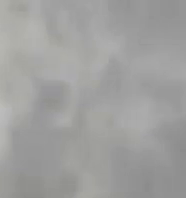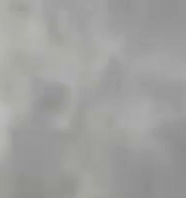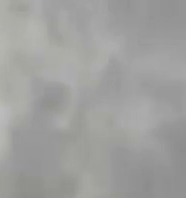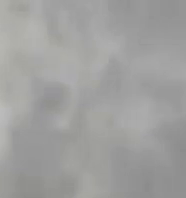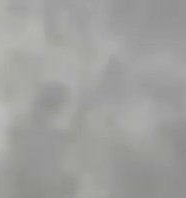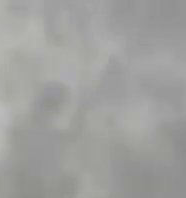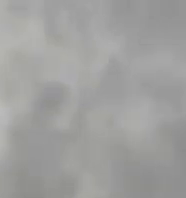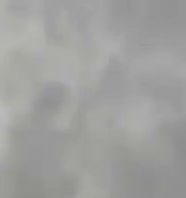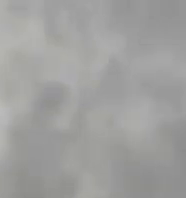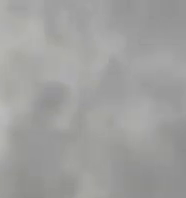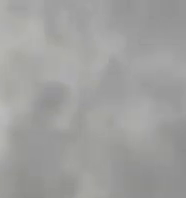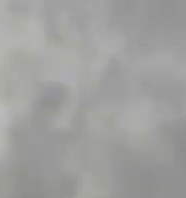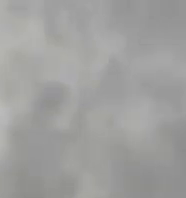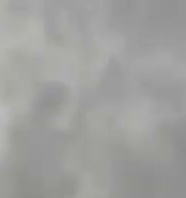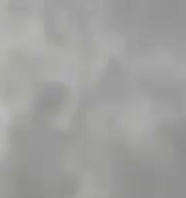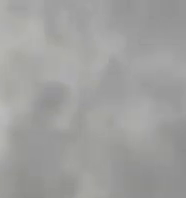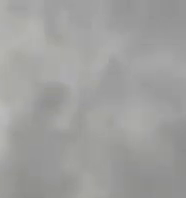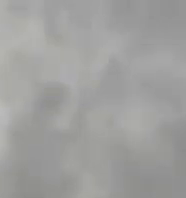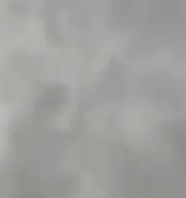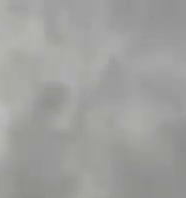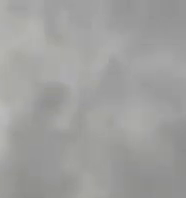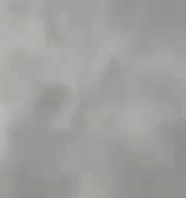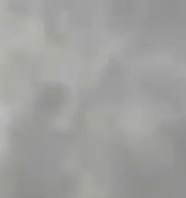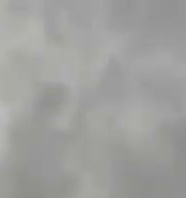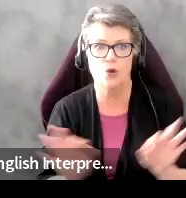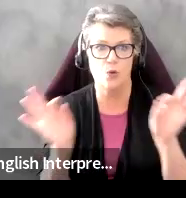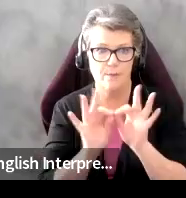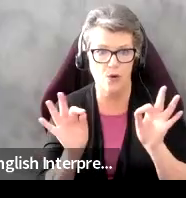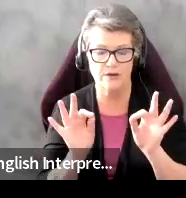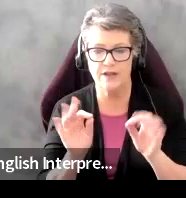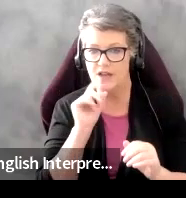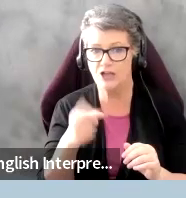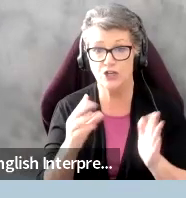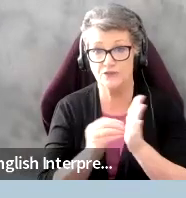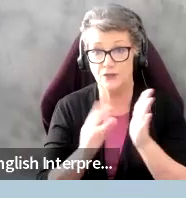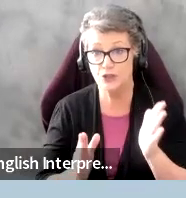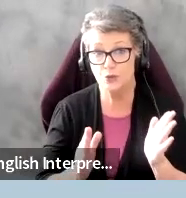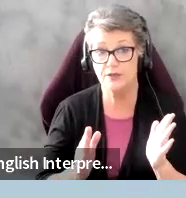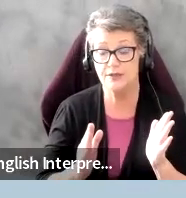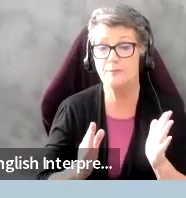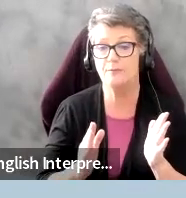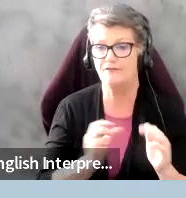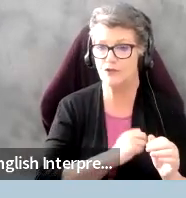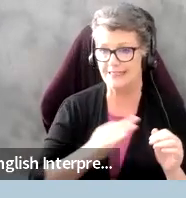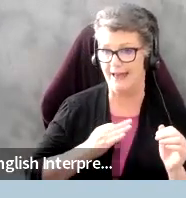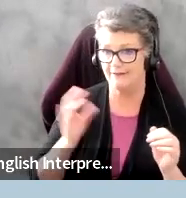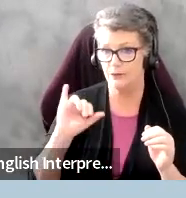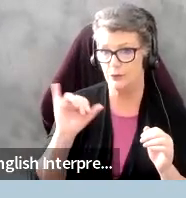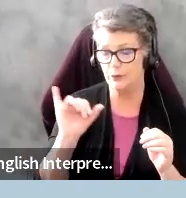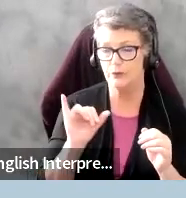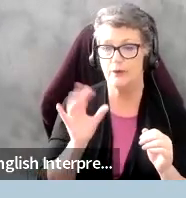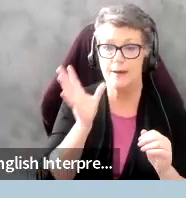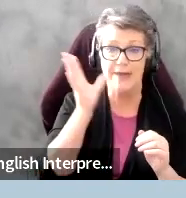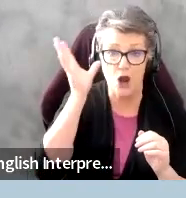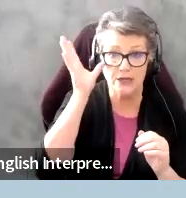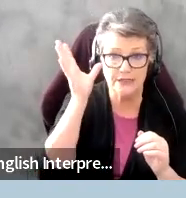Also, someone mentioned training earlier. Training is so important, not just for the student, but for staff, for